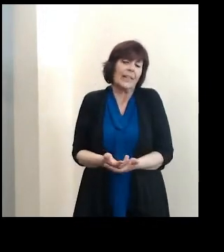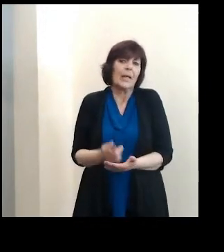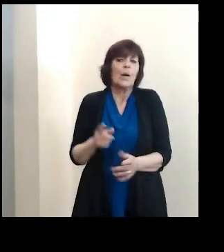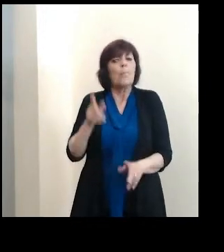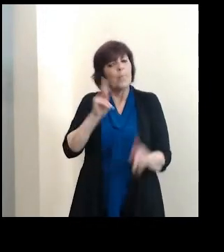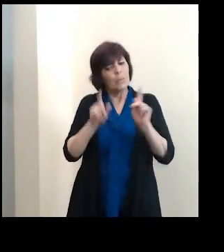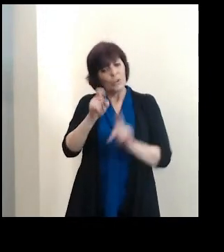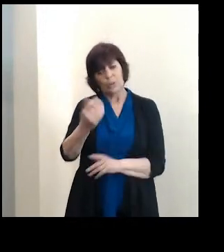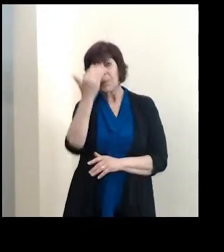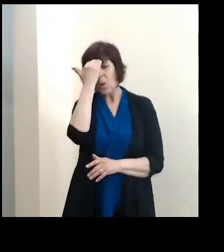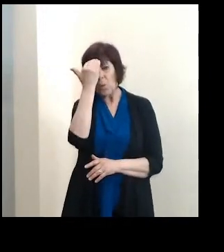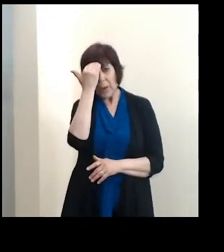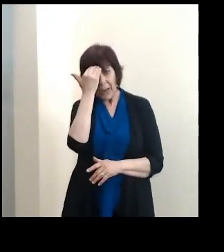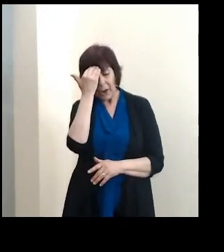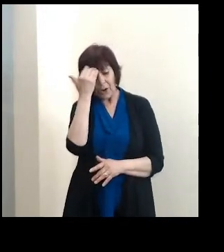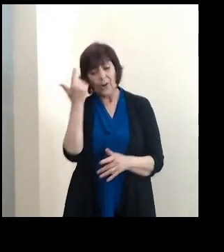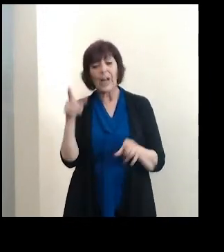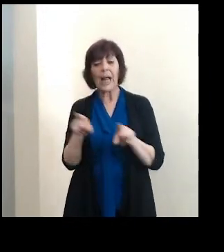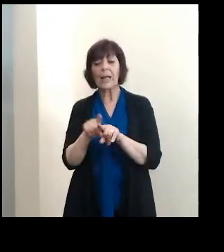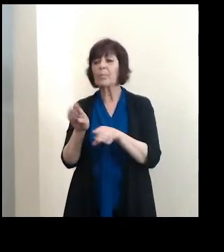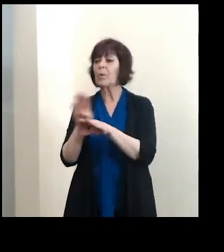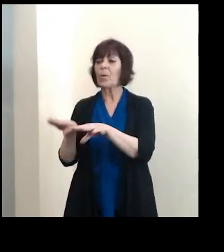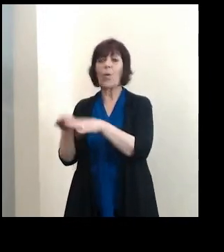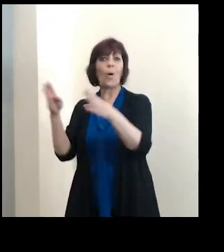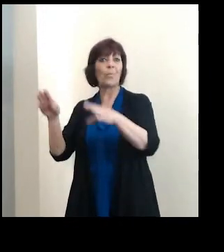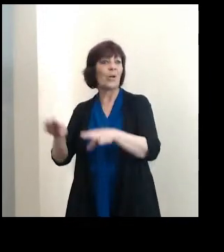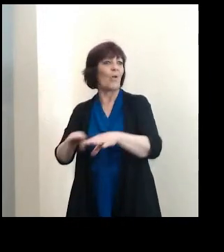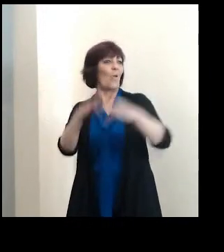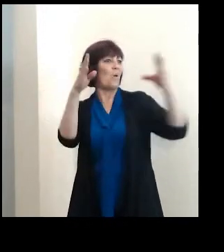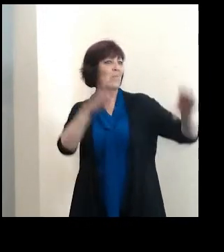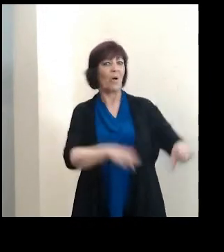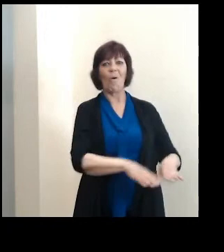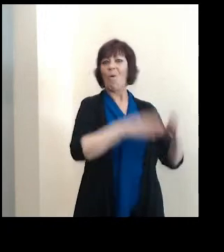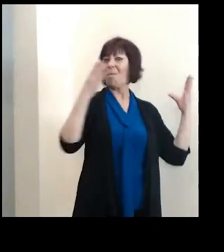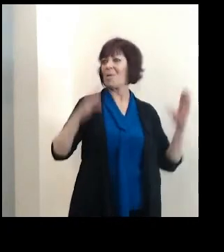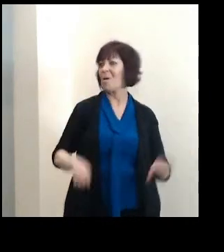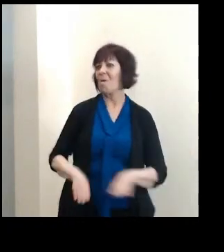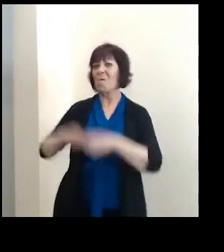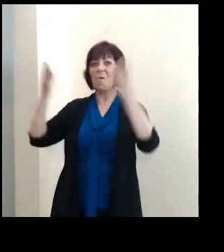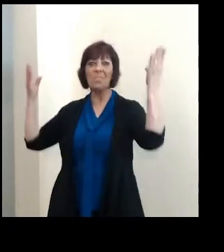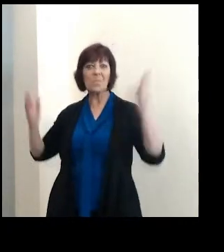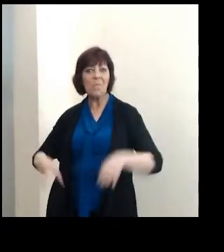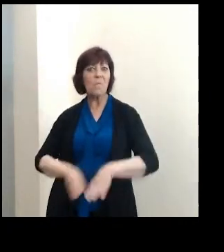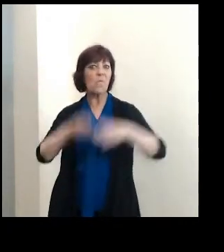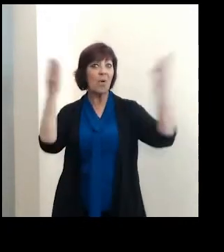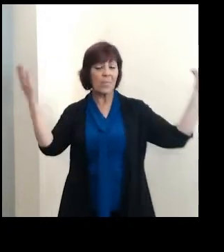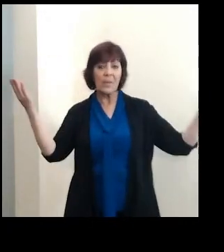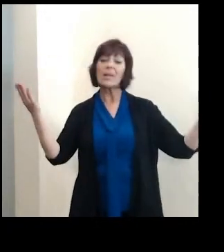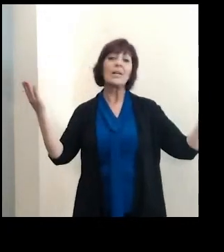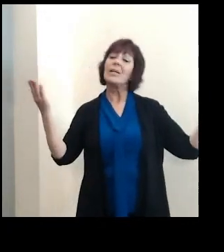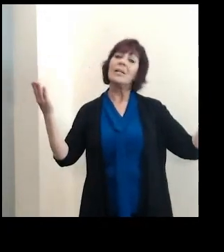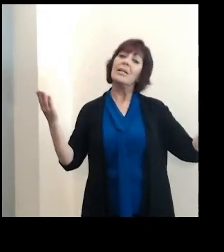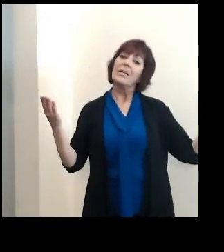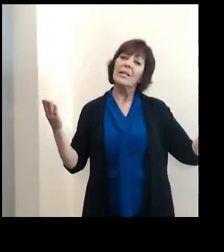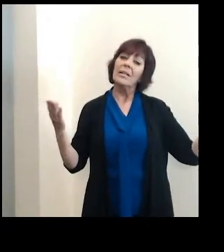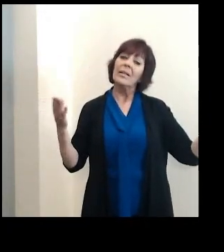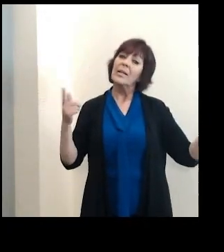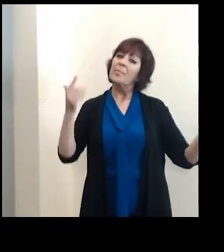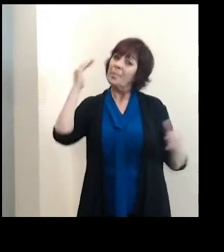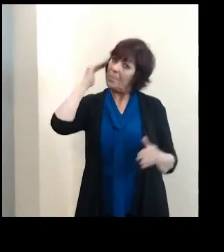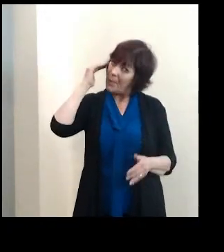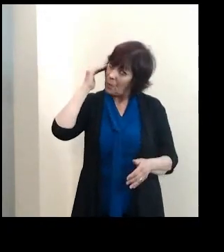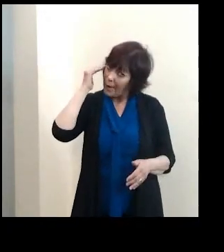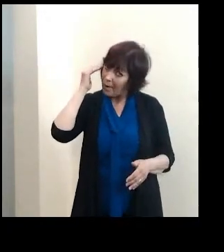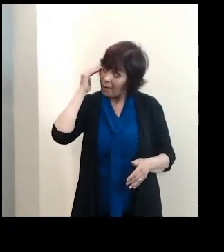that as our businesses are opening up, restaurants are opening up, amusements are opening up, just people have to be aware that